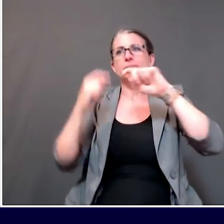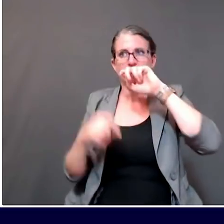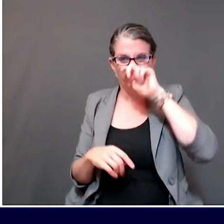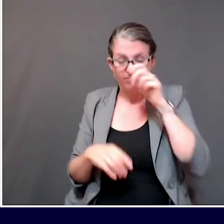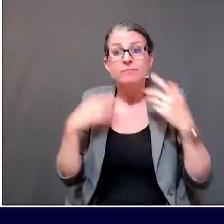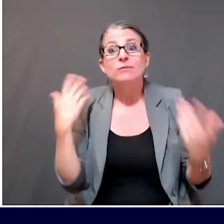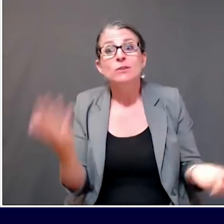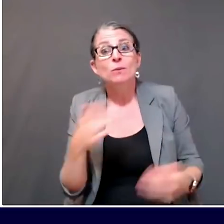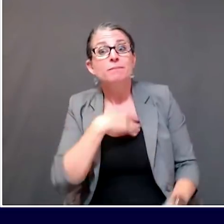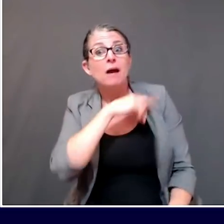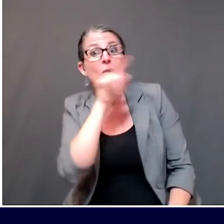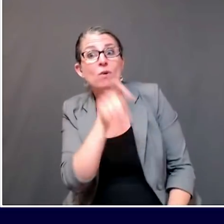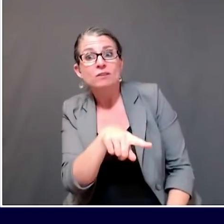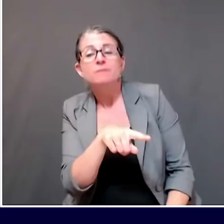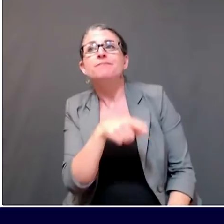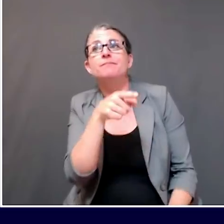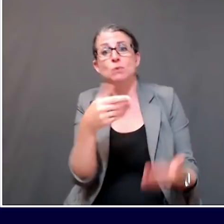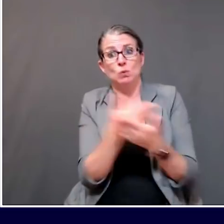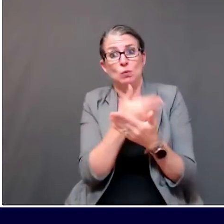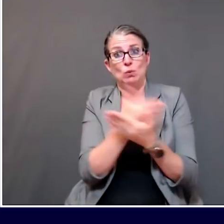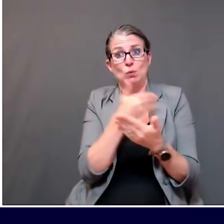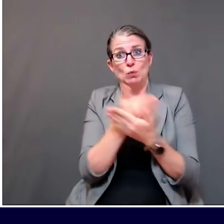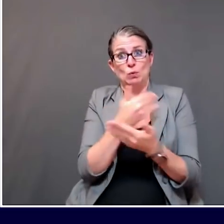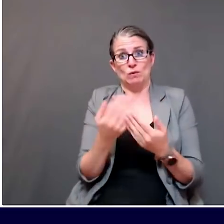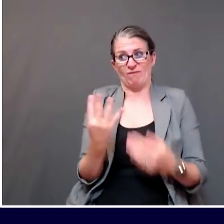4 locations were the right fit?